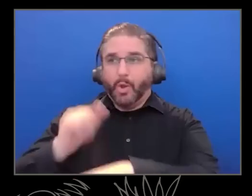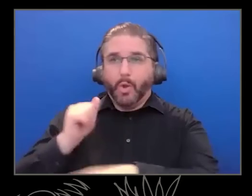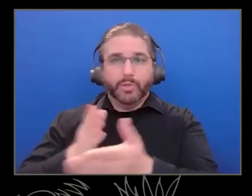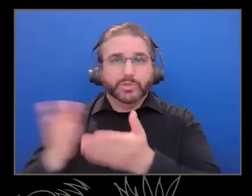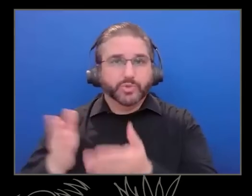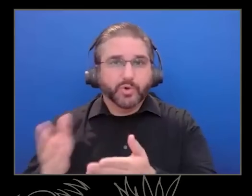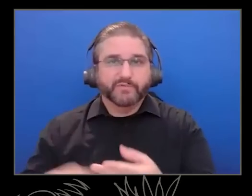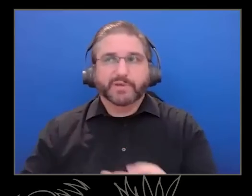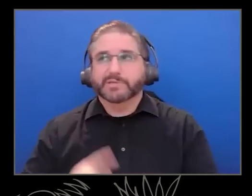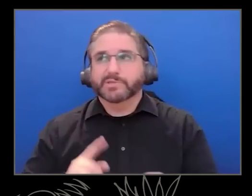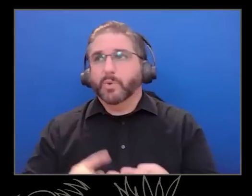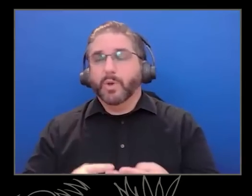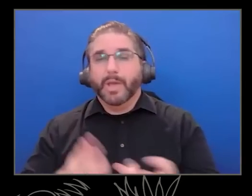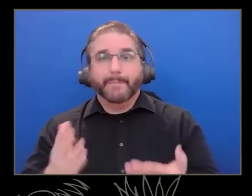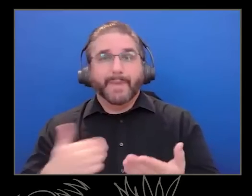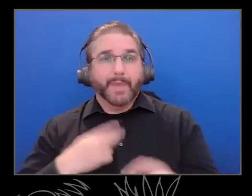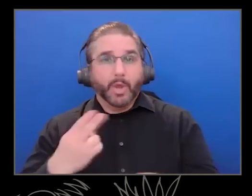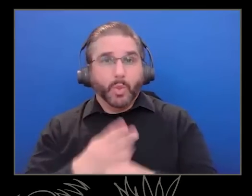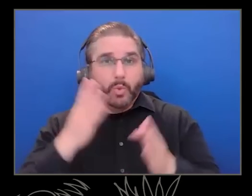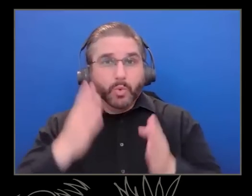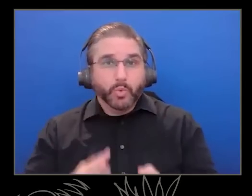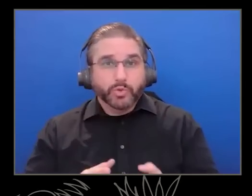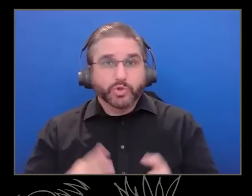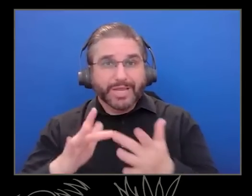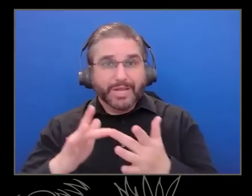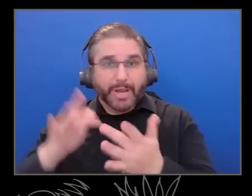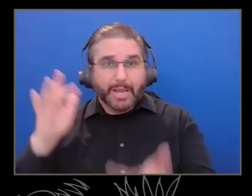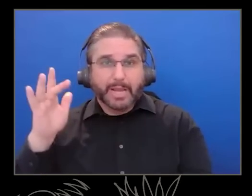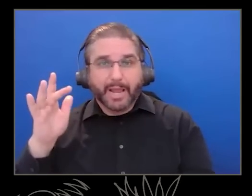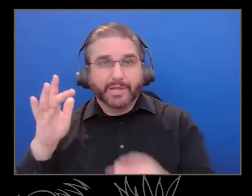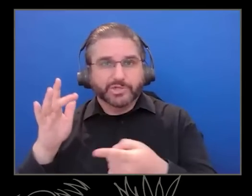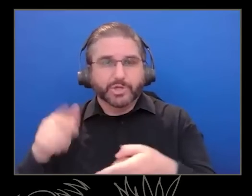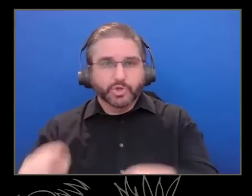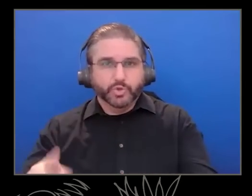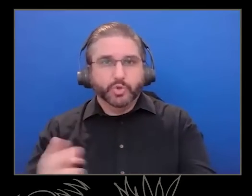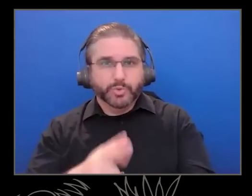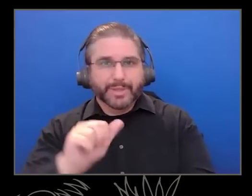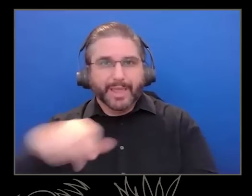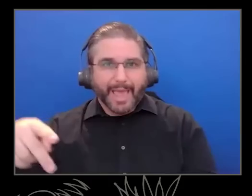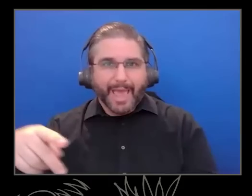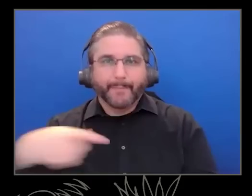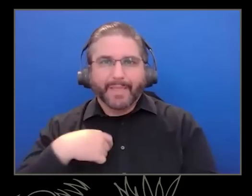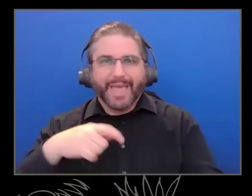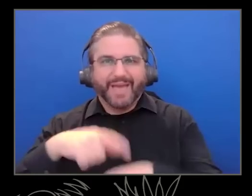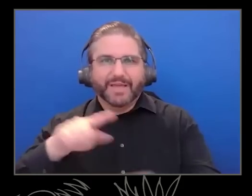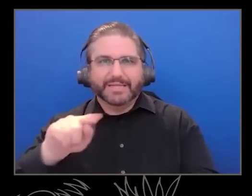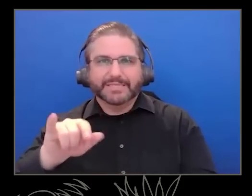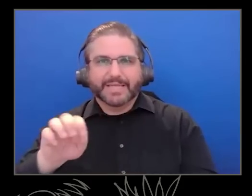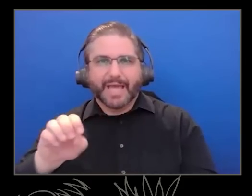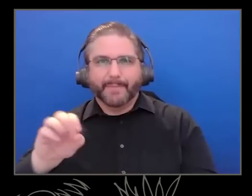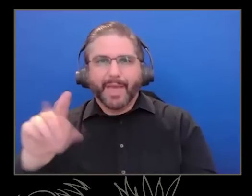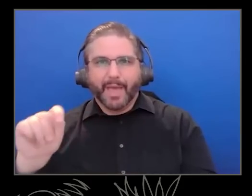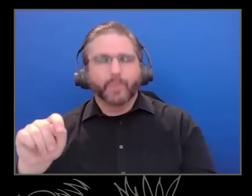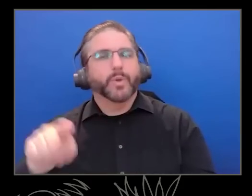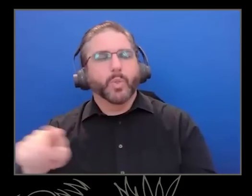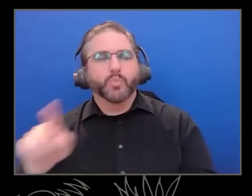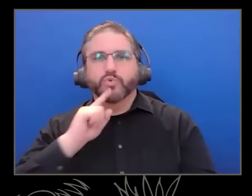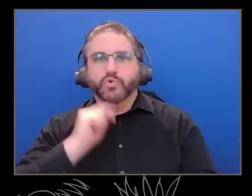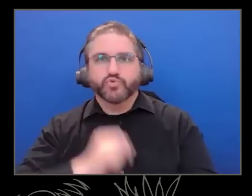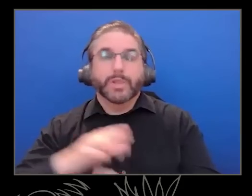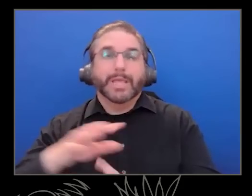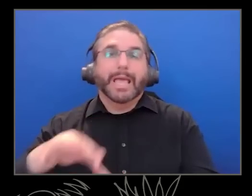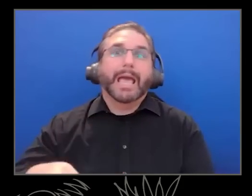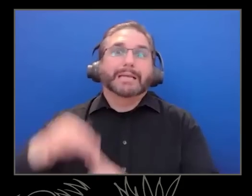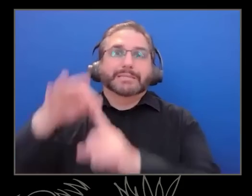maybe our user loses internet connection while they're using our app and they get a timeout. Those are truly exceptional circumstances where